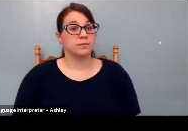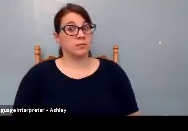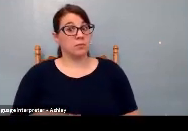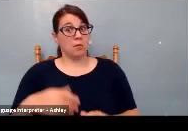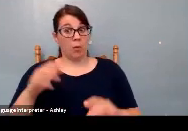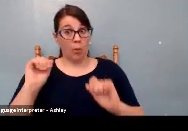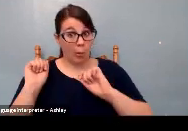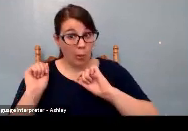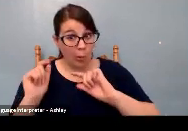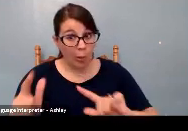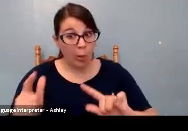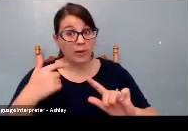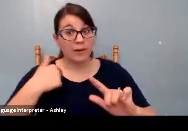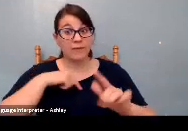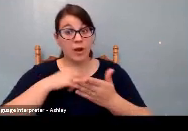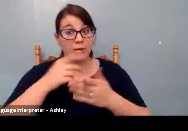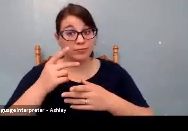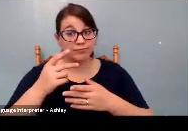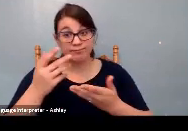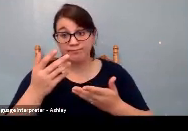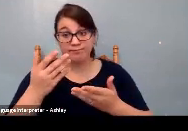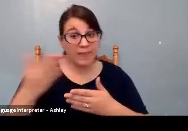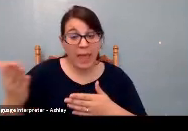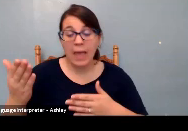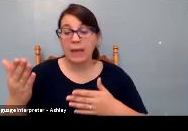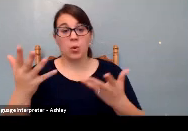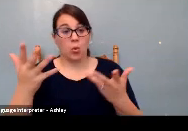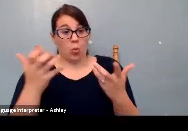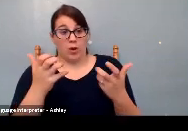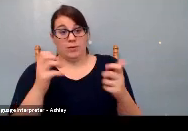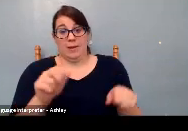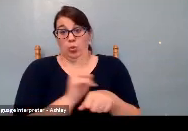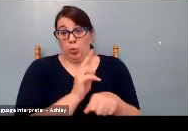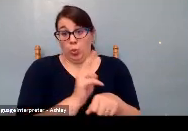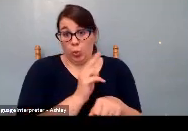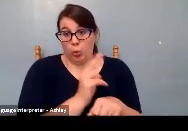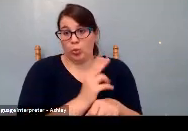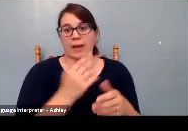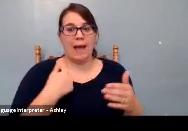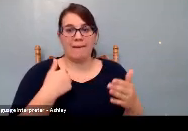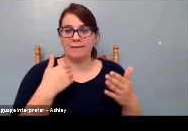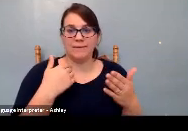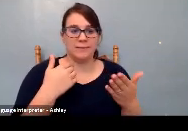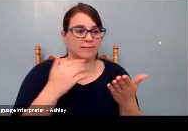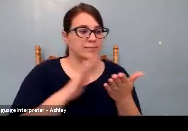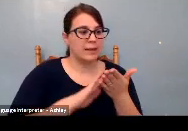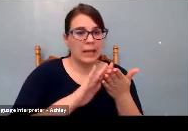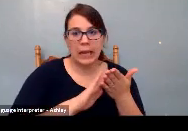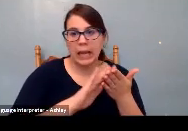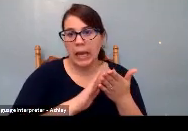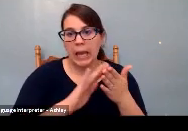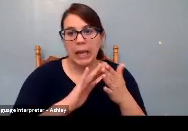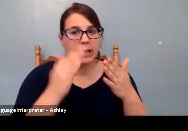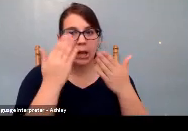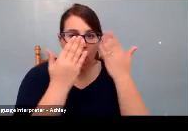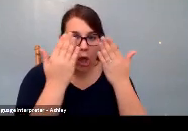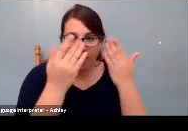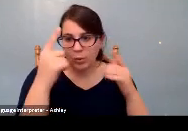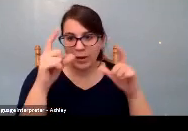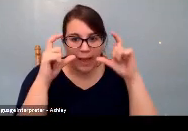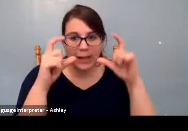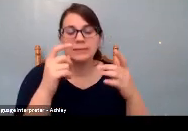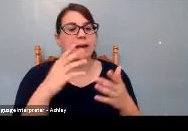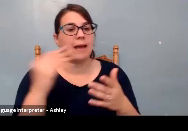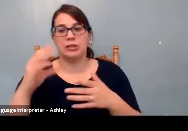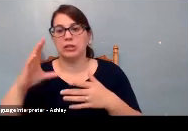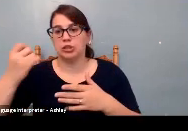very useful, such as the cleansing cloth to clean glasses, a jar opener, but also that they include the contact information so that you don't have to